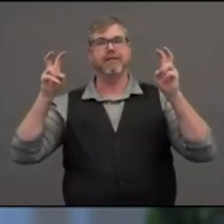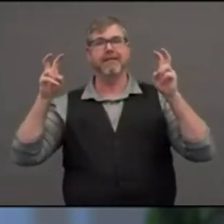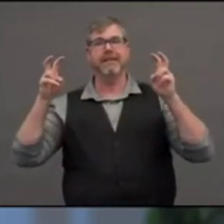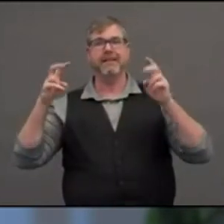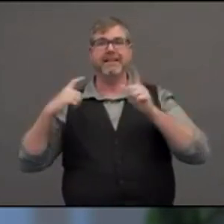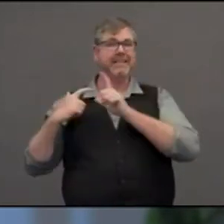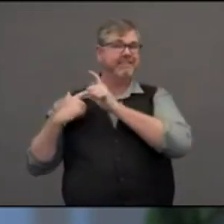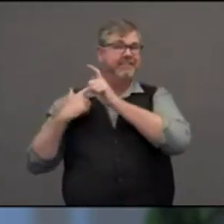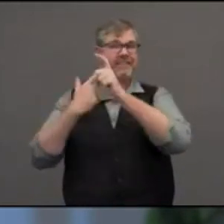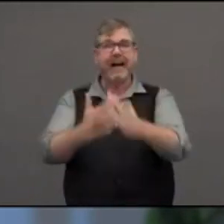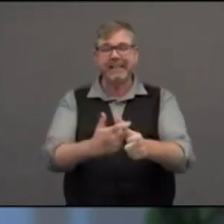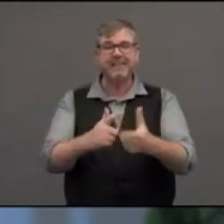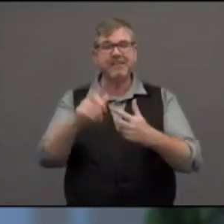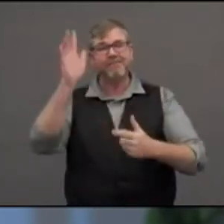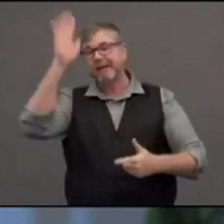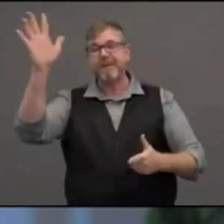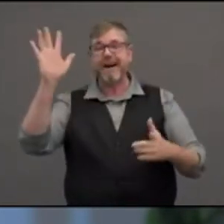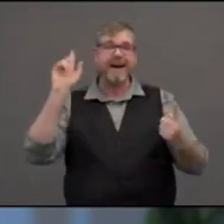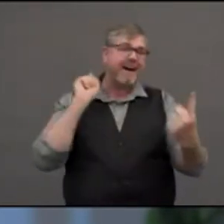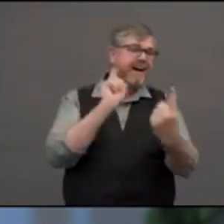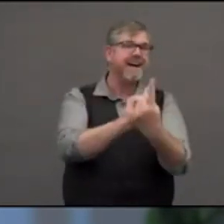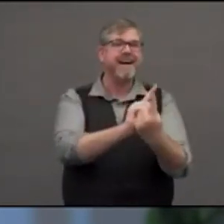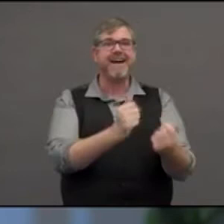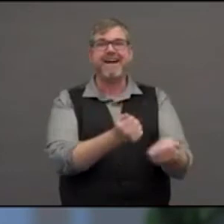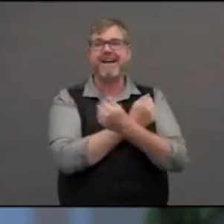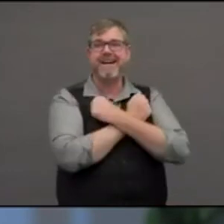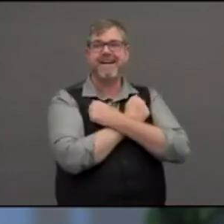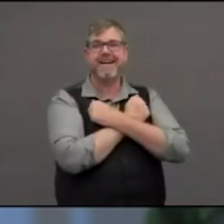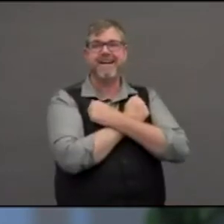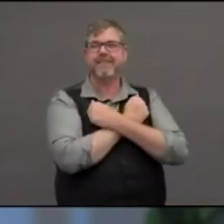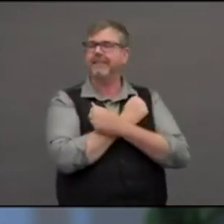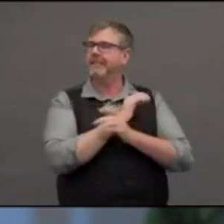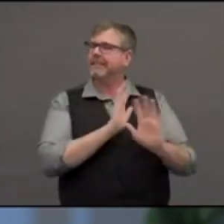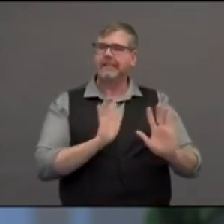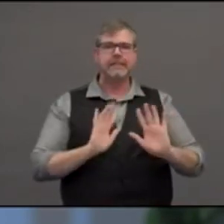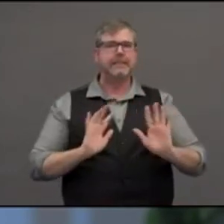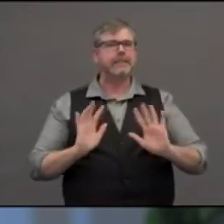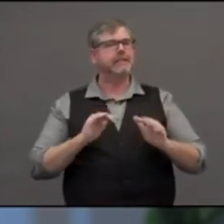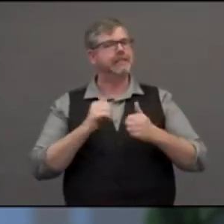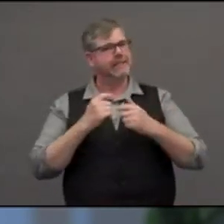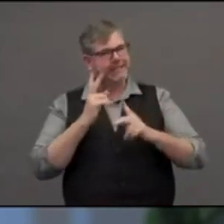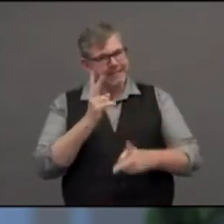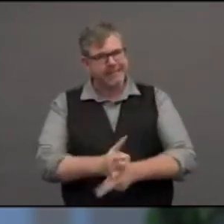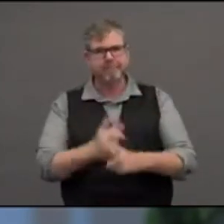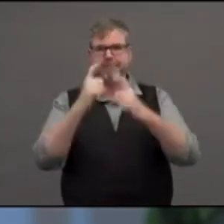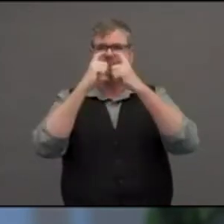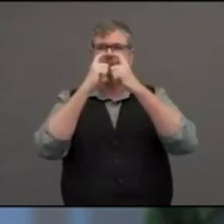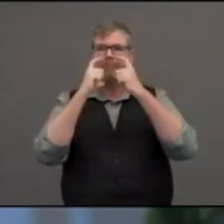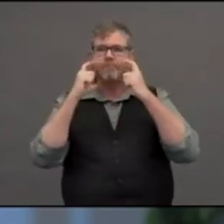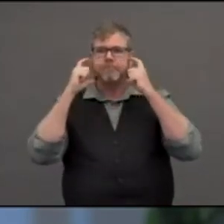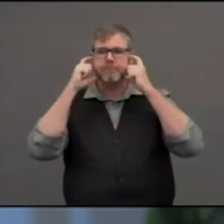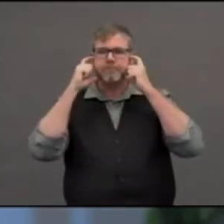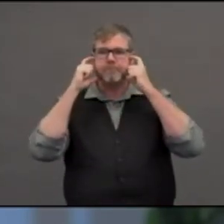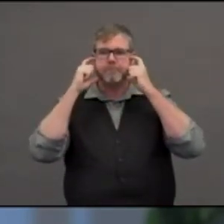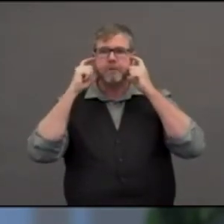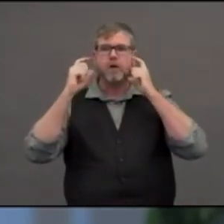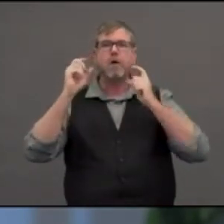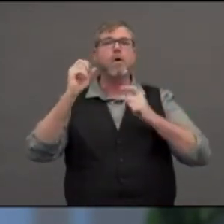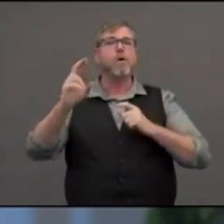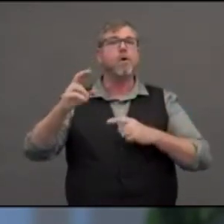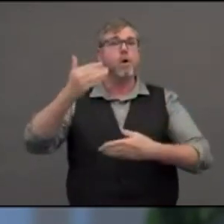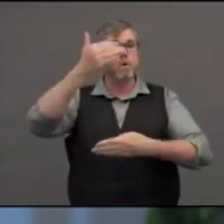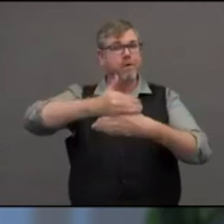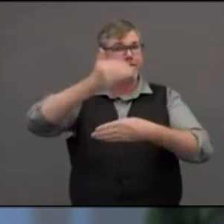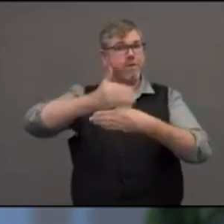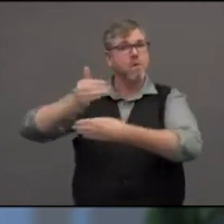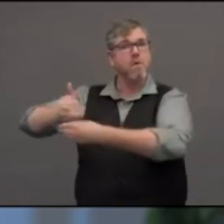and hug them. We try to keep our masks on. We can even open the windows because we know it's safer outside than inside. So that's one way